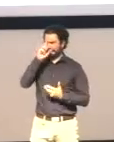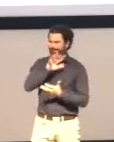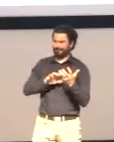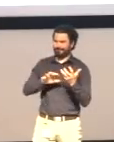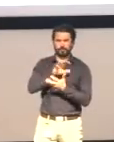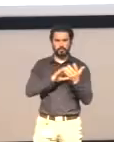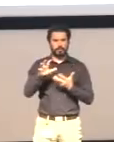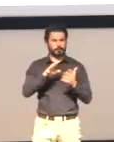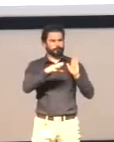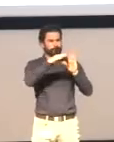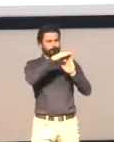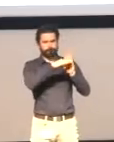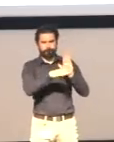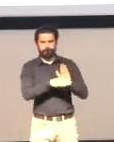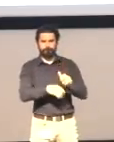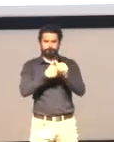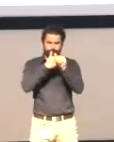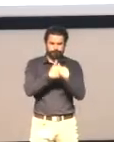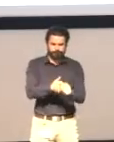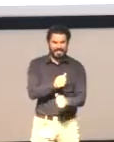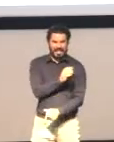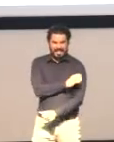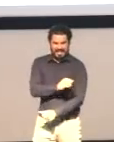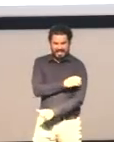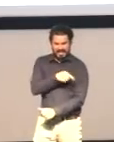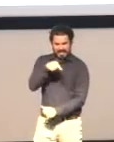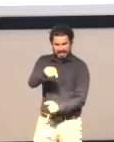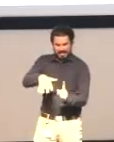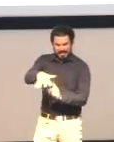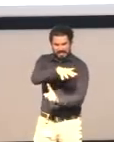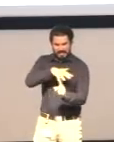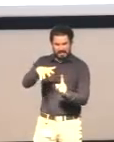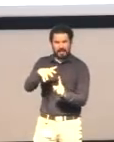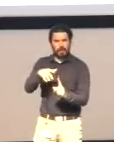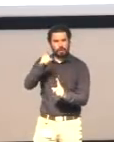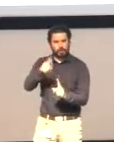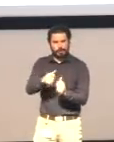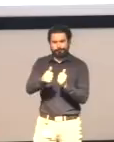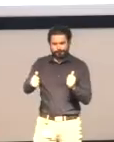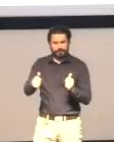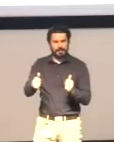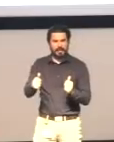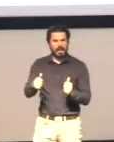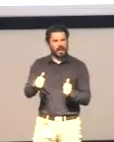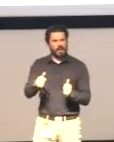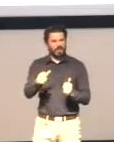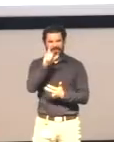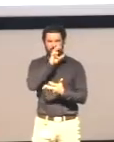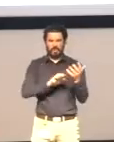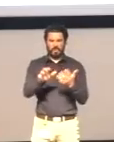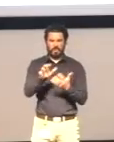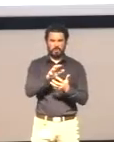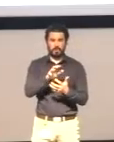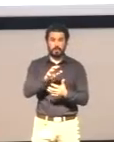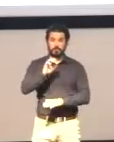and social distancing in the clinical environment with our learners. Instead of hard and fast rules, we have